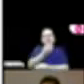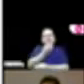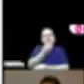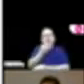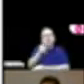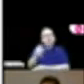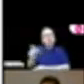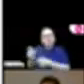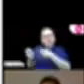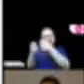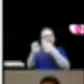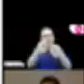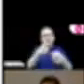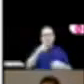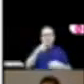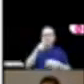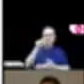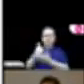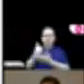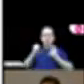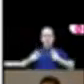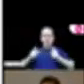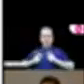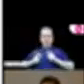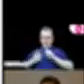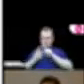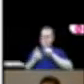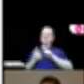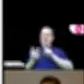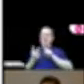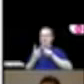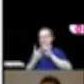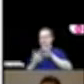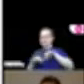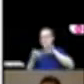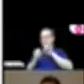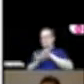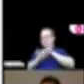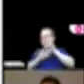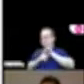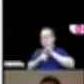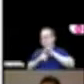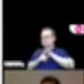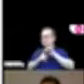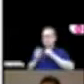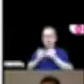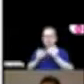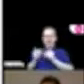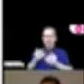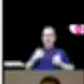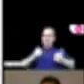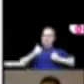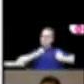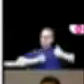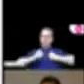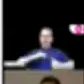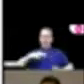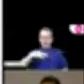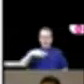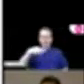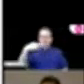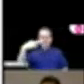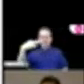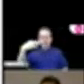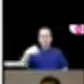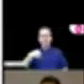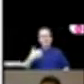they're comfortable and then they can deal with other things. And I would say I'm a proud volunteer now after I was granted my asylum